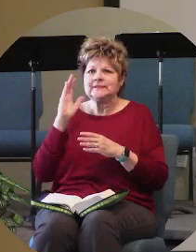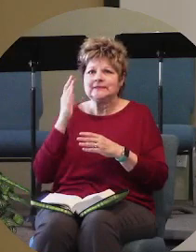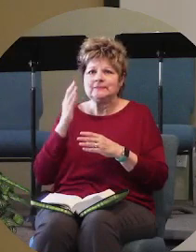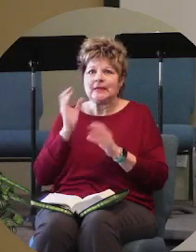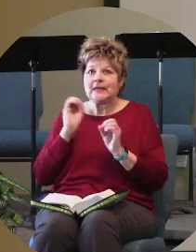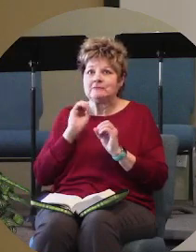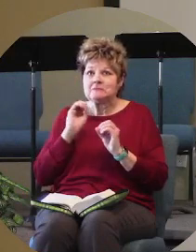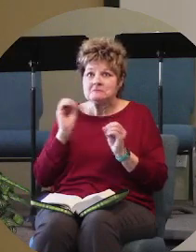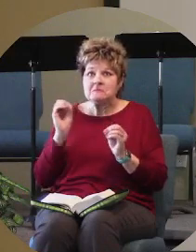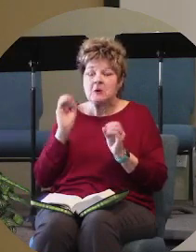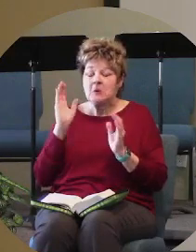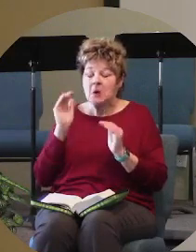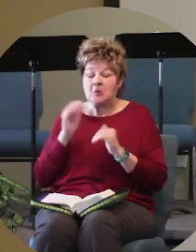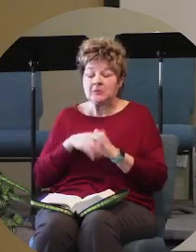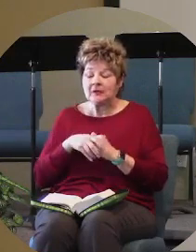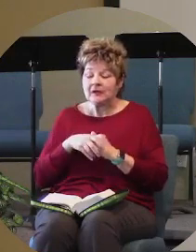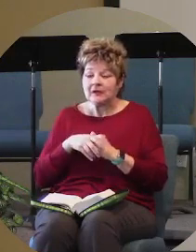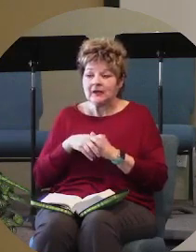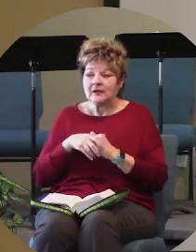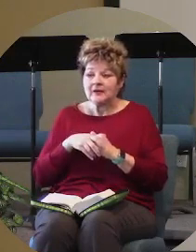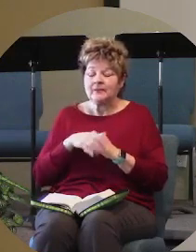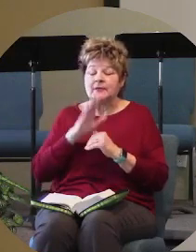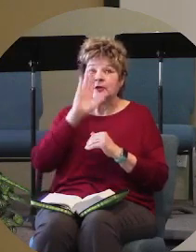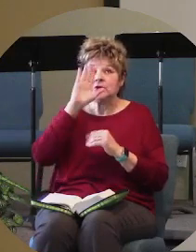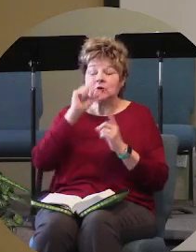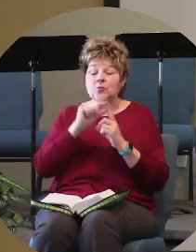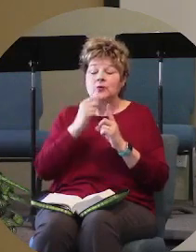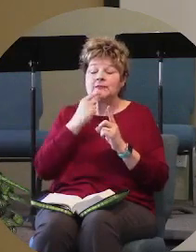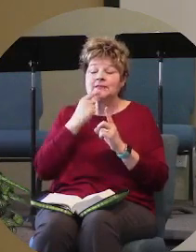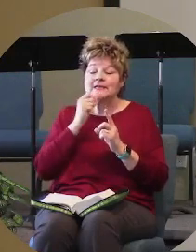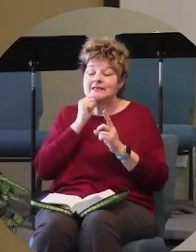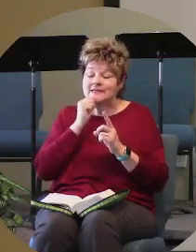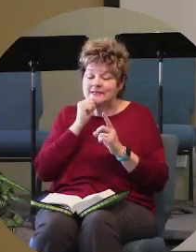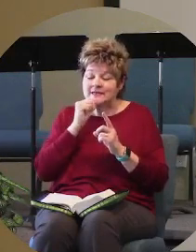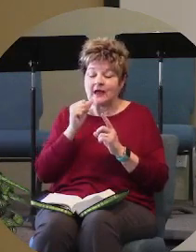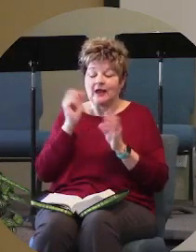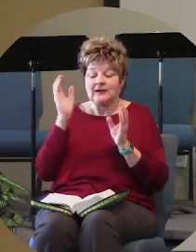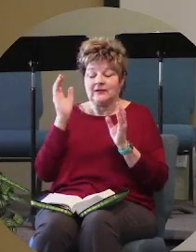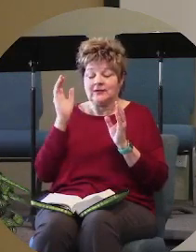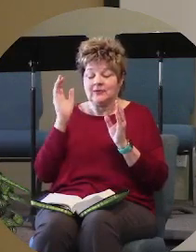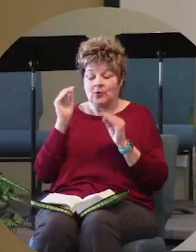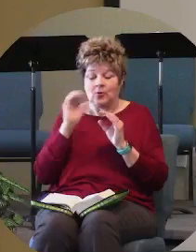hopeless. And yet your word says that it's not, because I'm your kid.